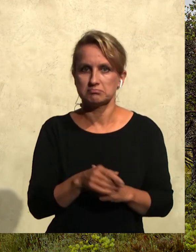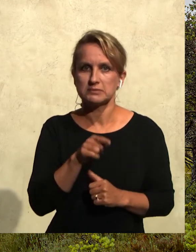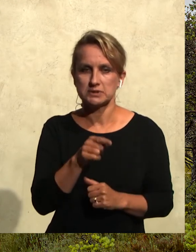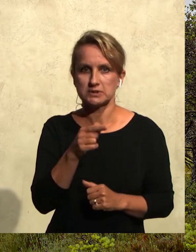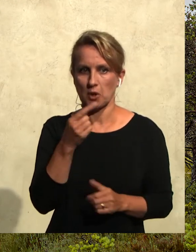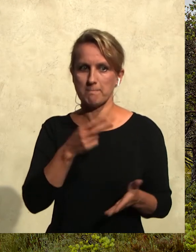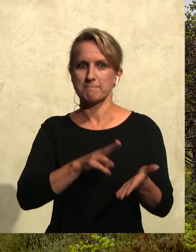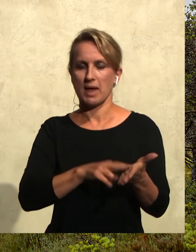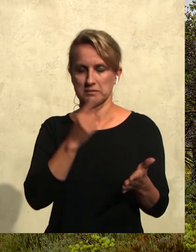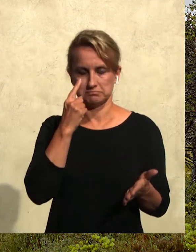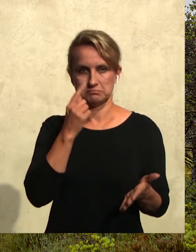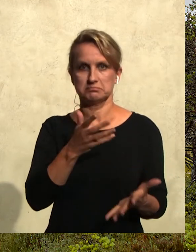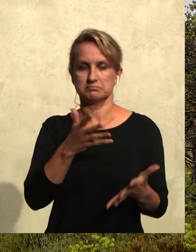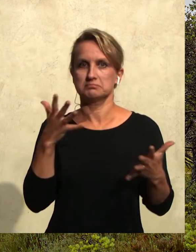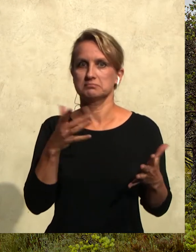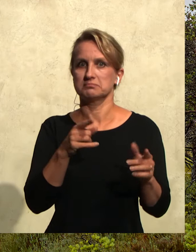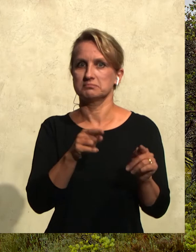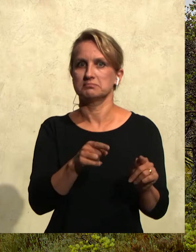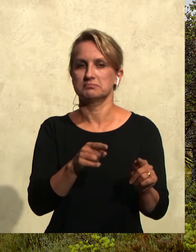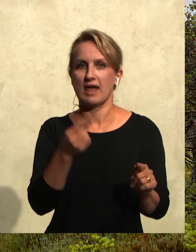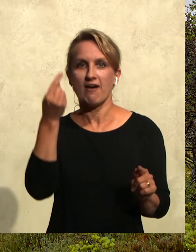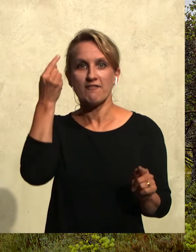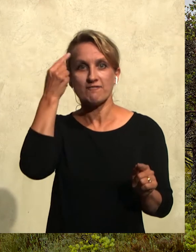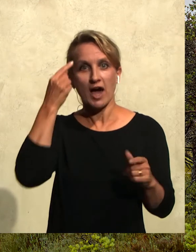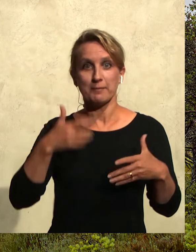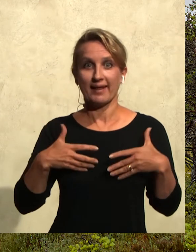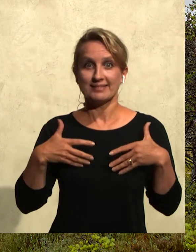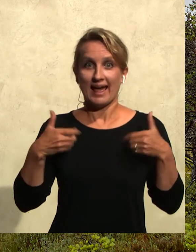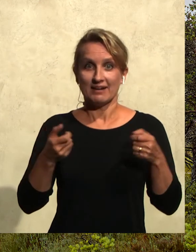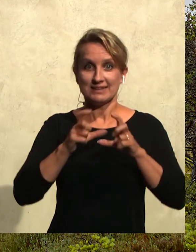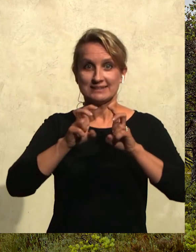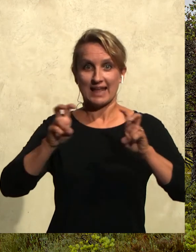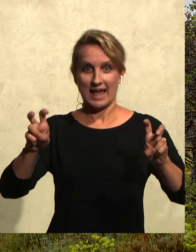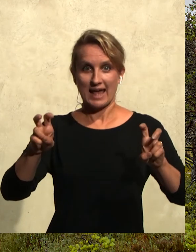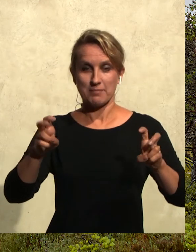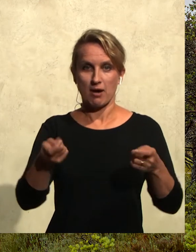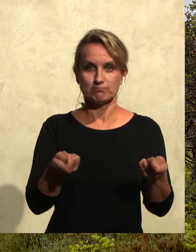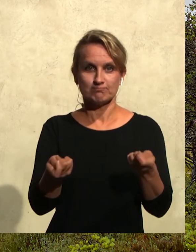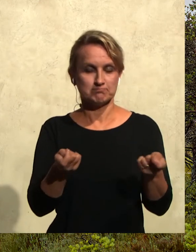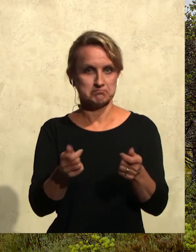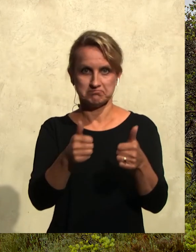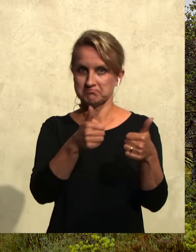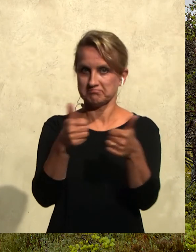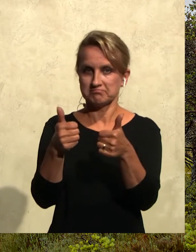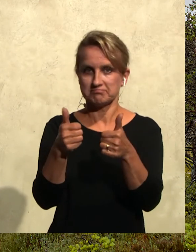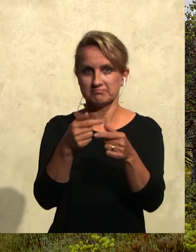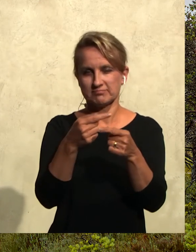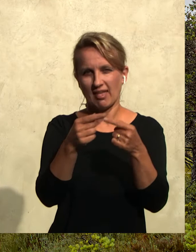planning and good governance in mental health, that there is broad stakeholder engagement and involvement right from